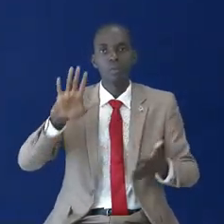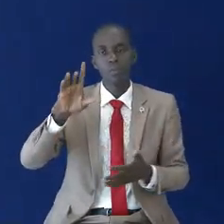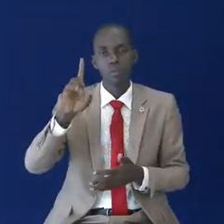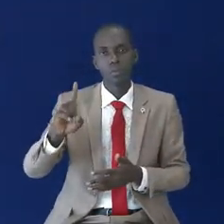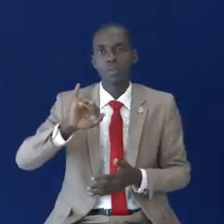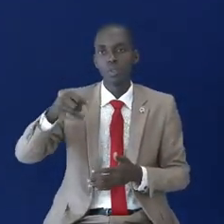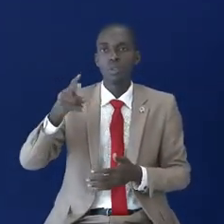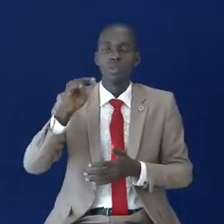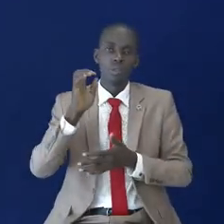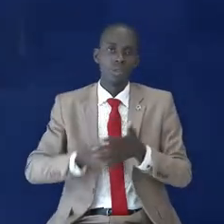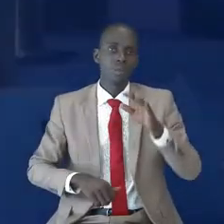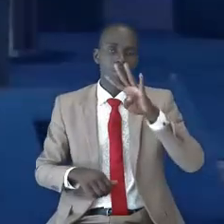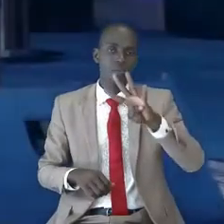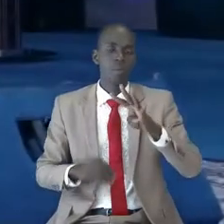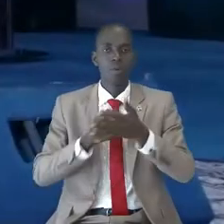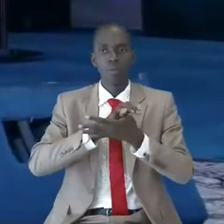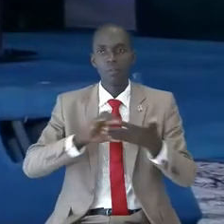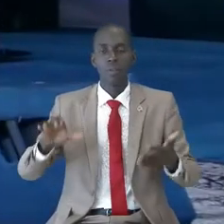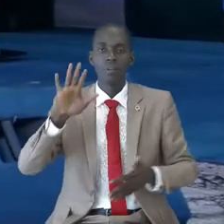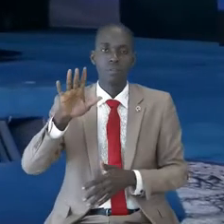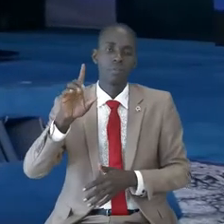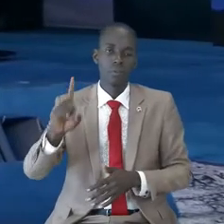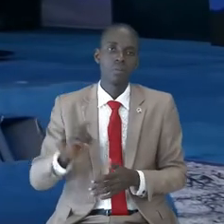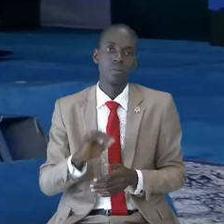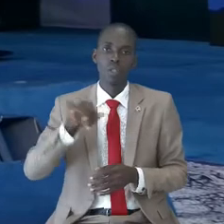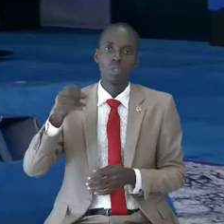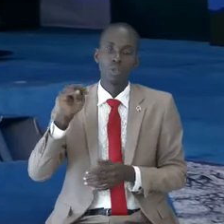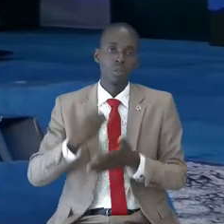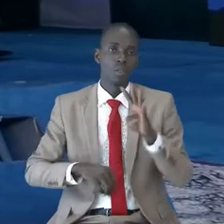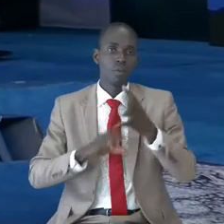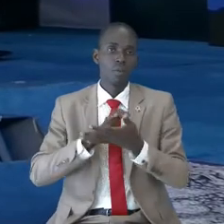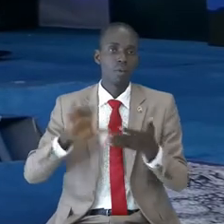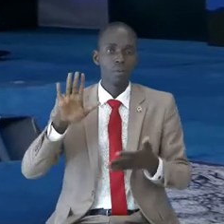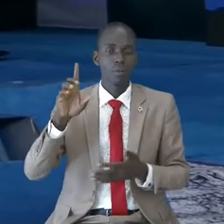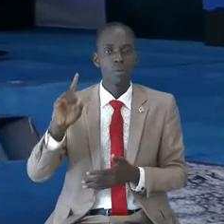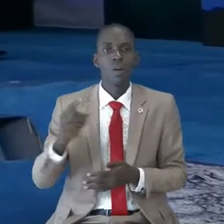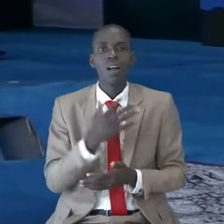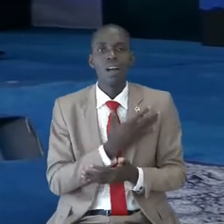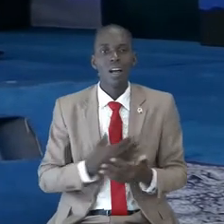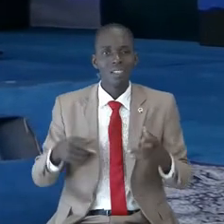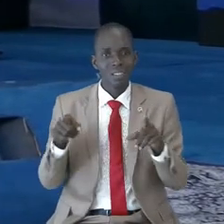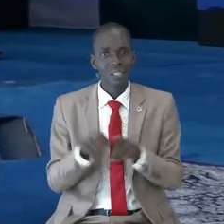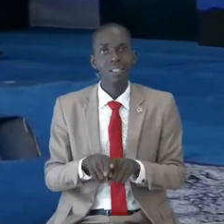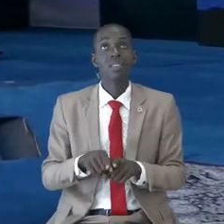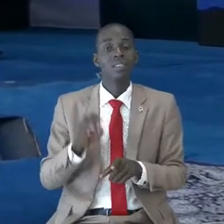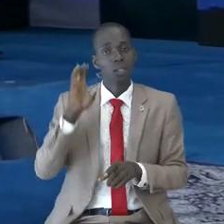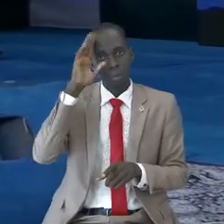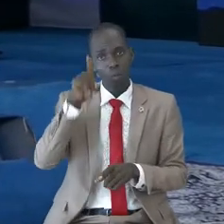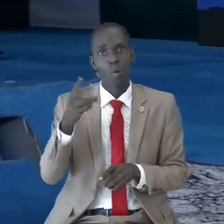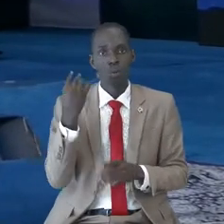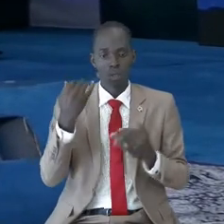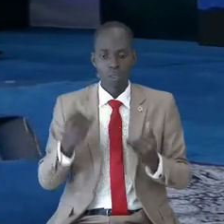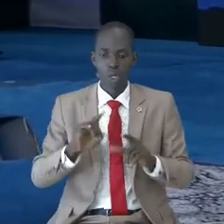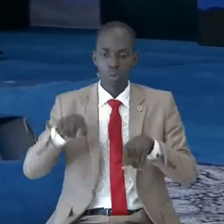John chapter 4, reading from verse 51, and as he was now going